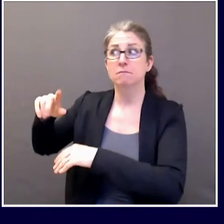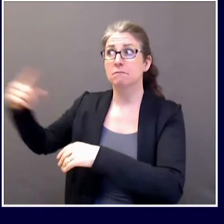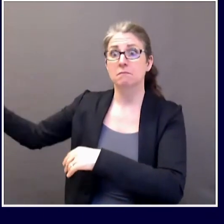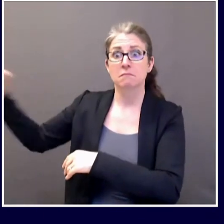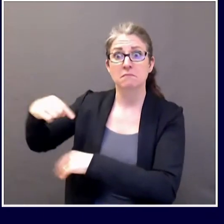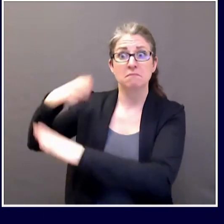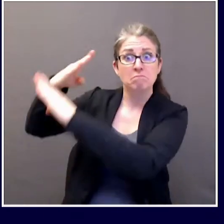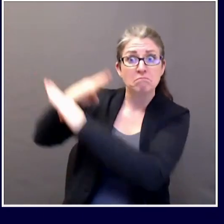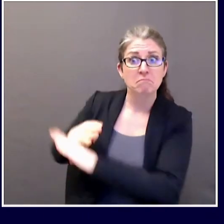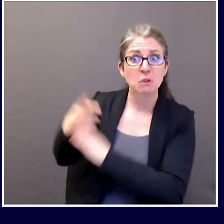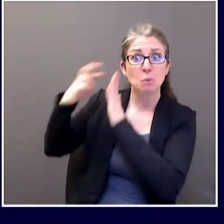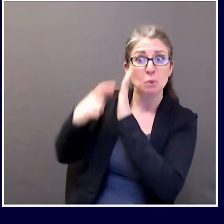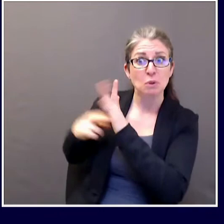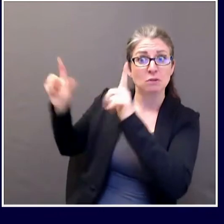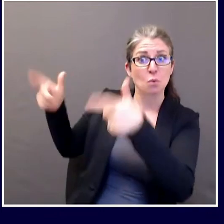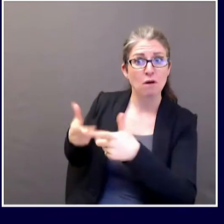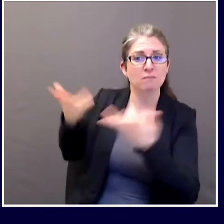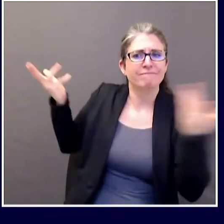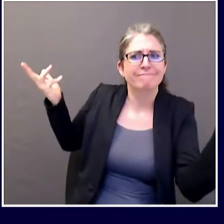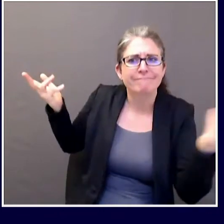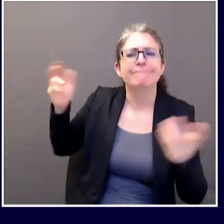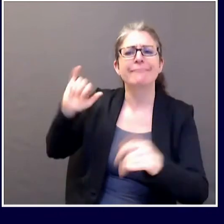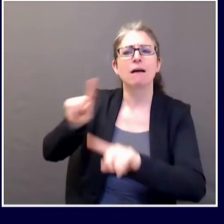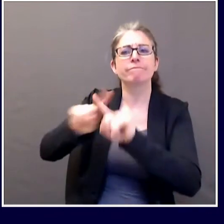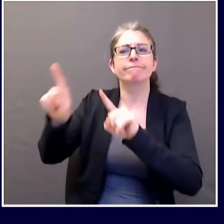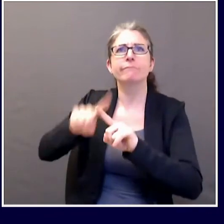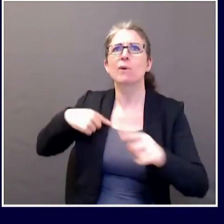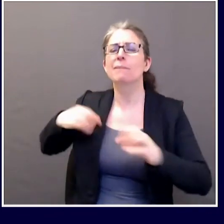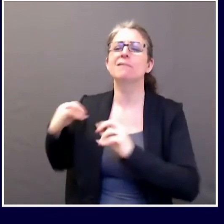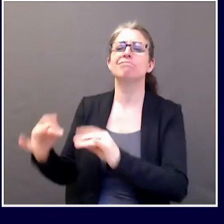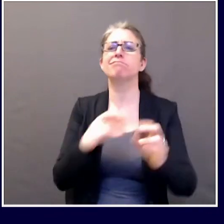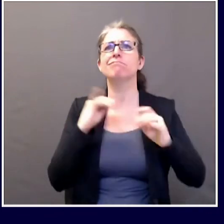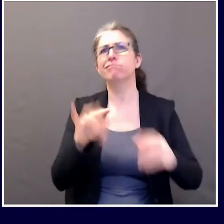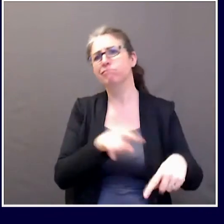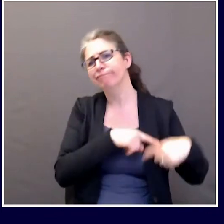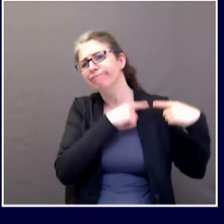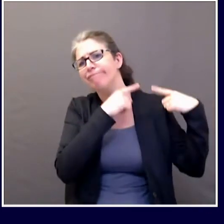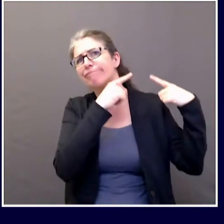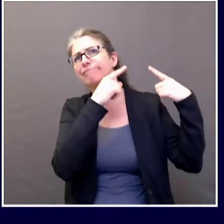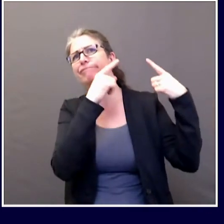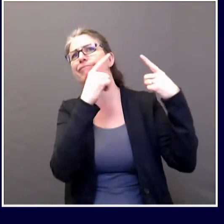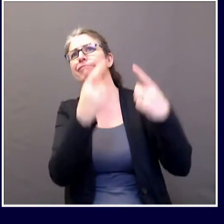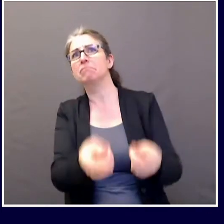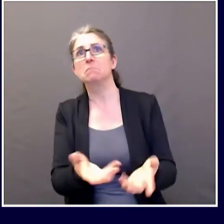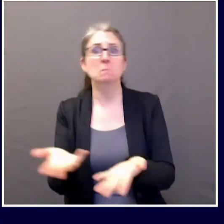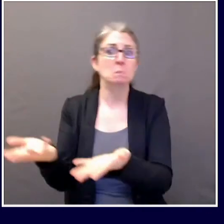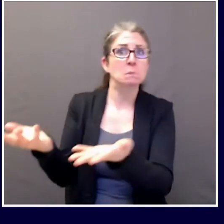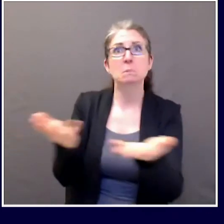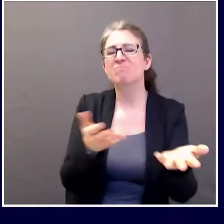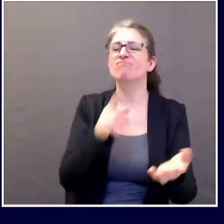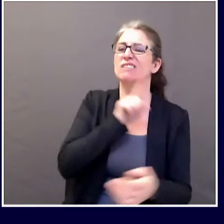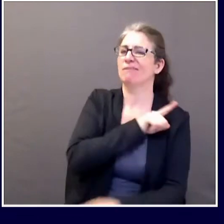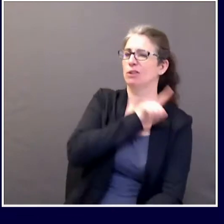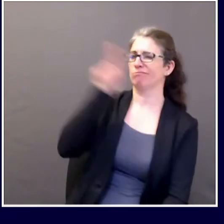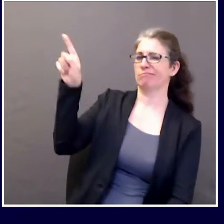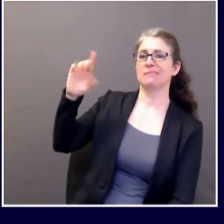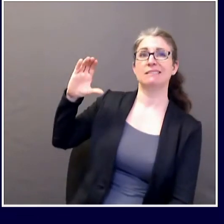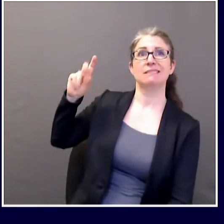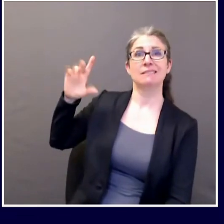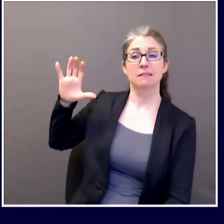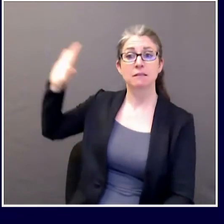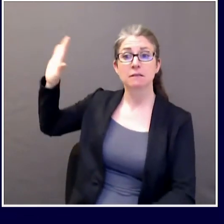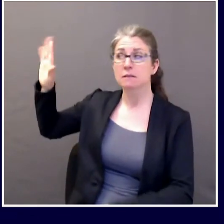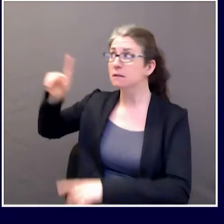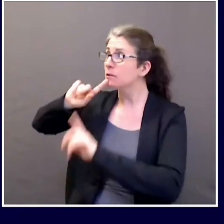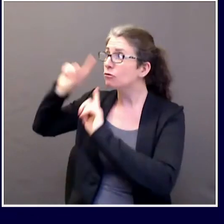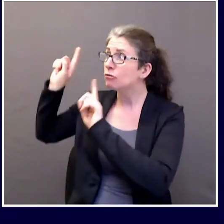data around the efficacy of the vaccine. See, for example, the J&J vaccine I talked about, as well as the continued downturn in cases.